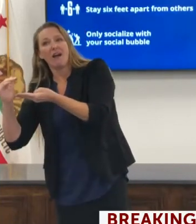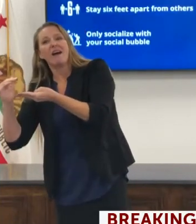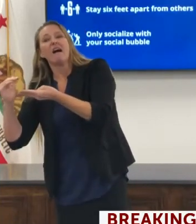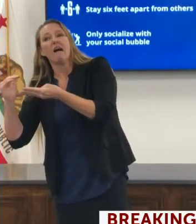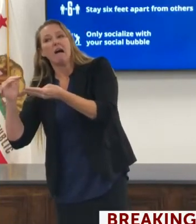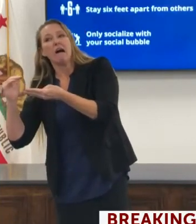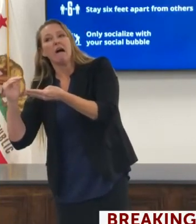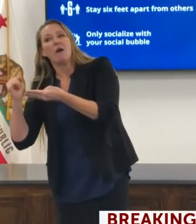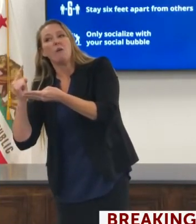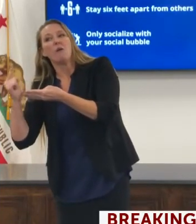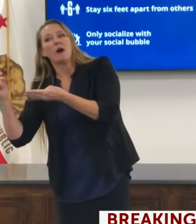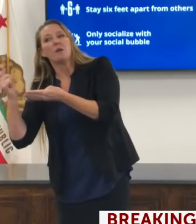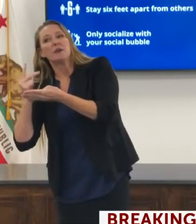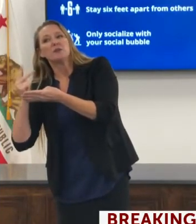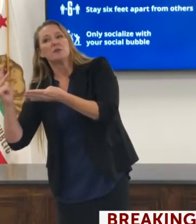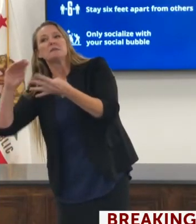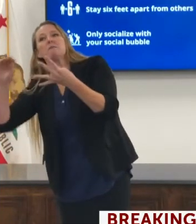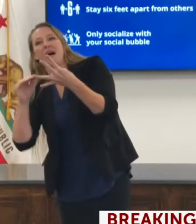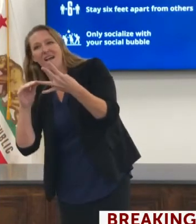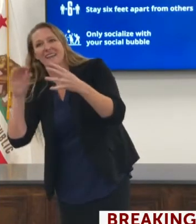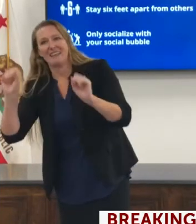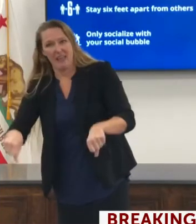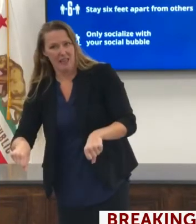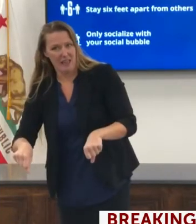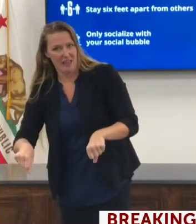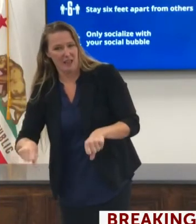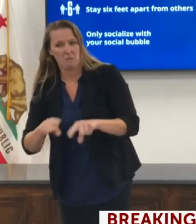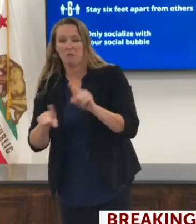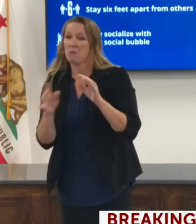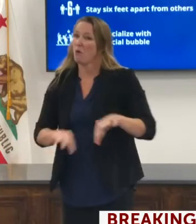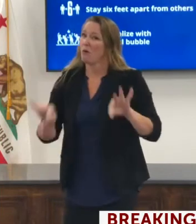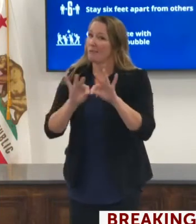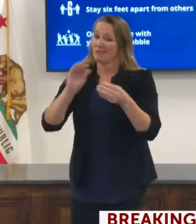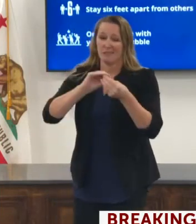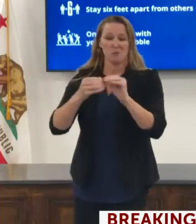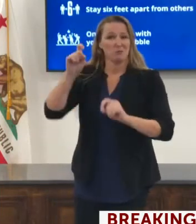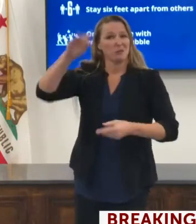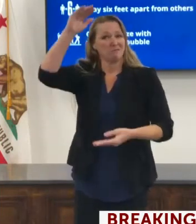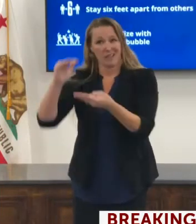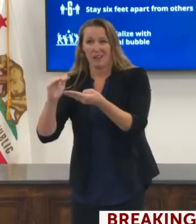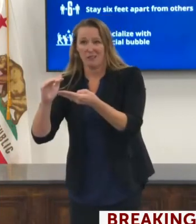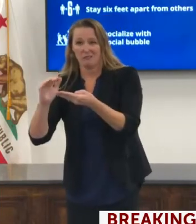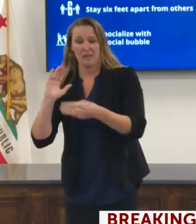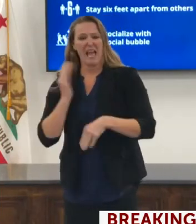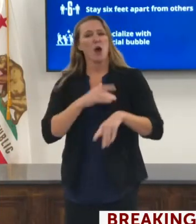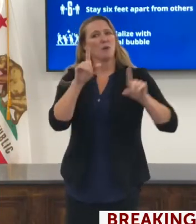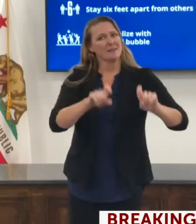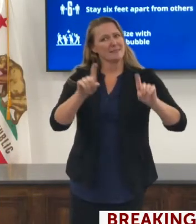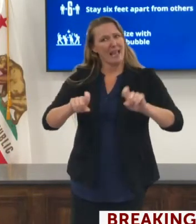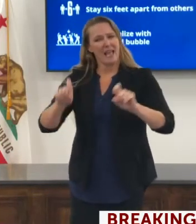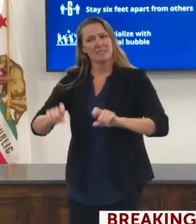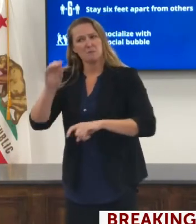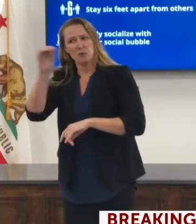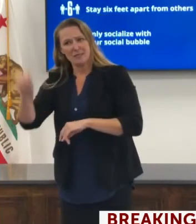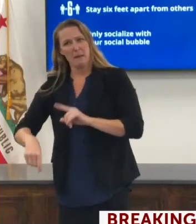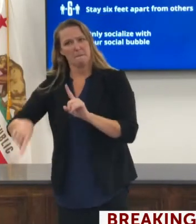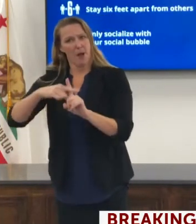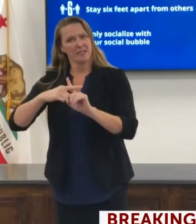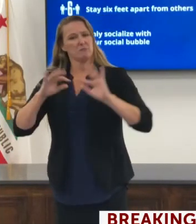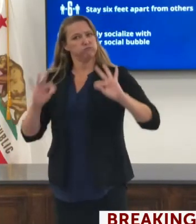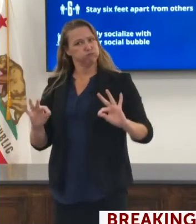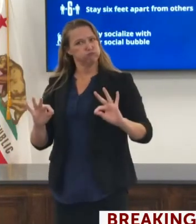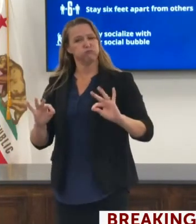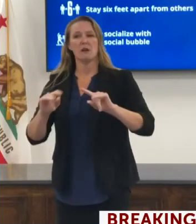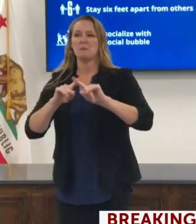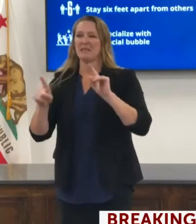lower test positivity rate, where we have had a lot of success. So once again, I just will remind folks, it is within